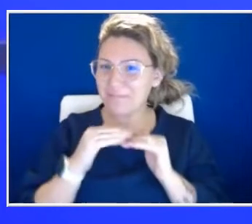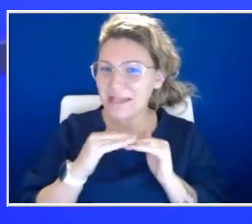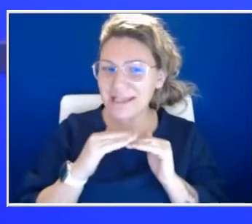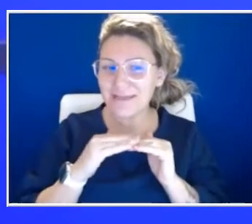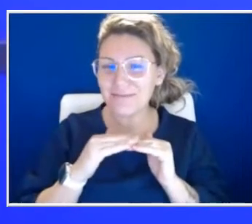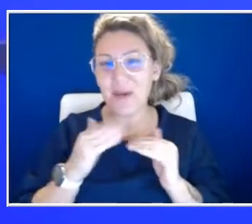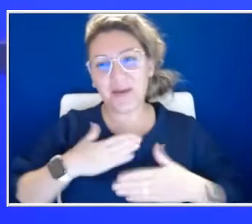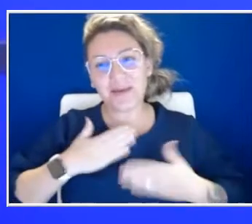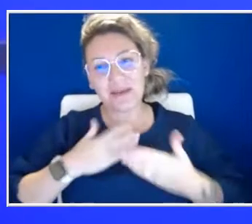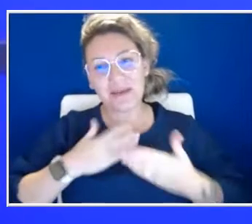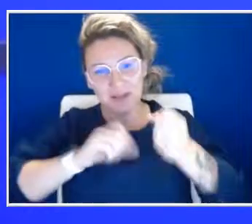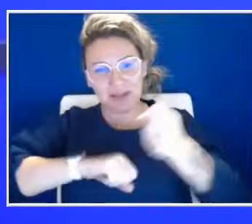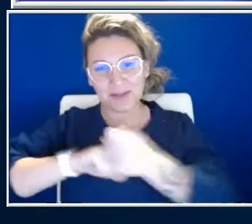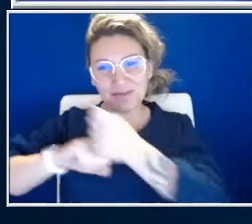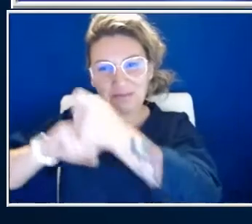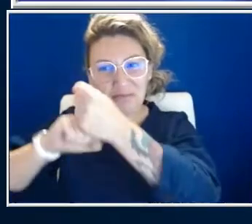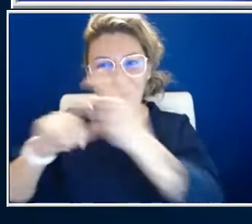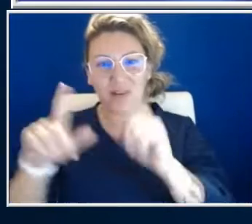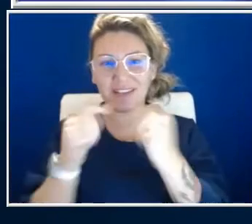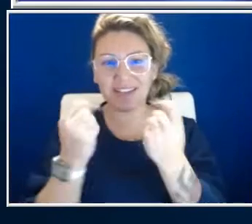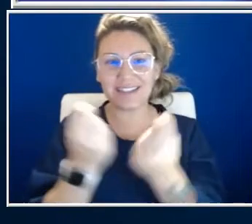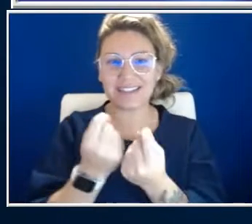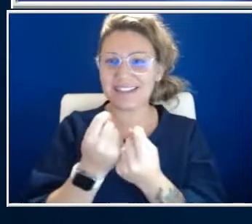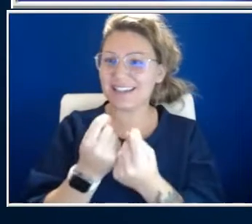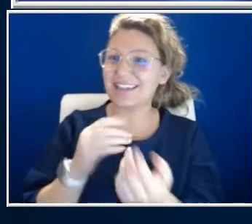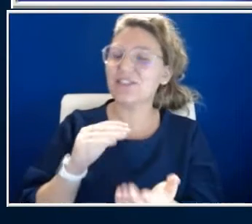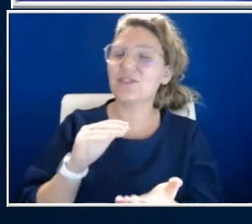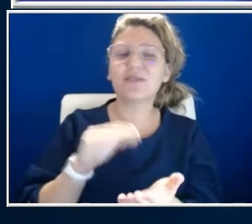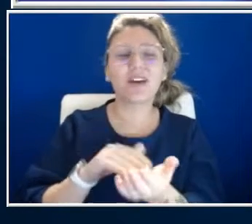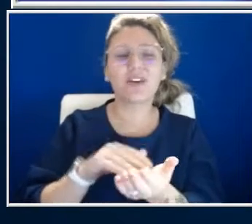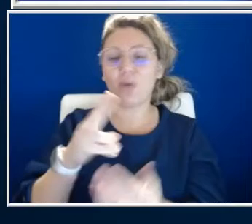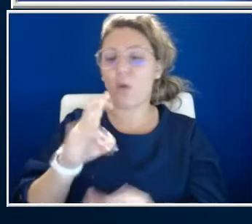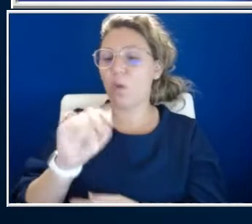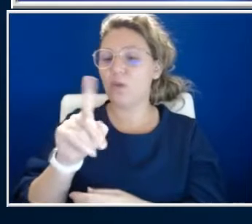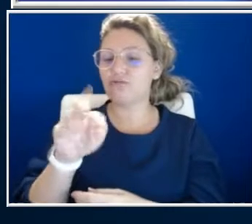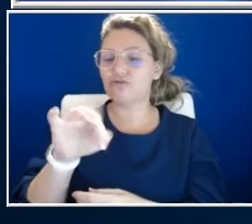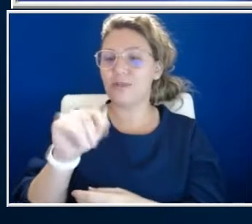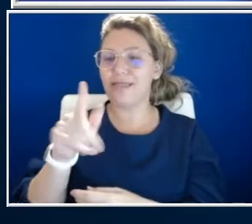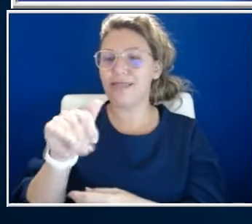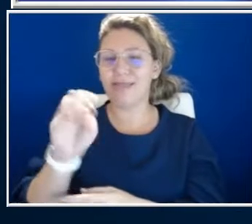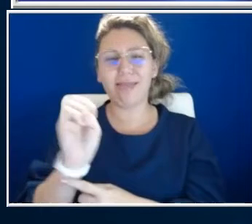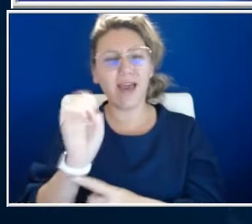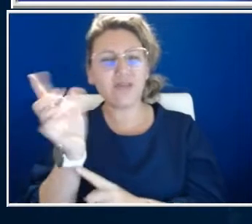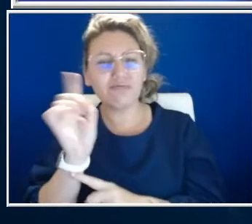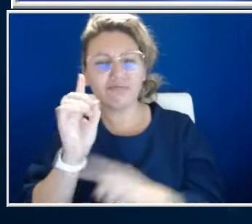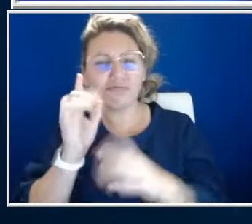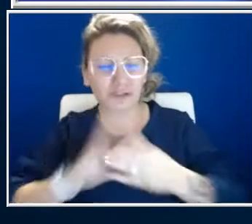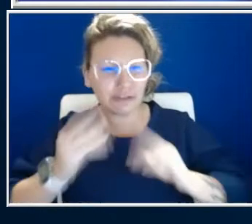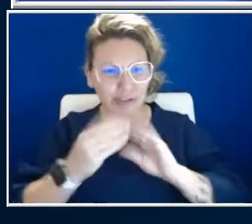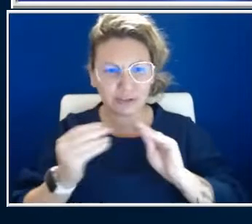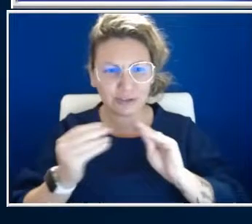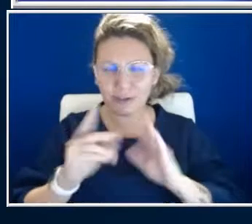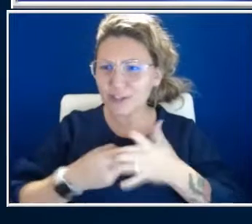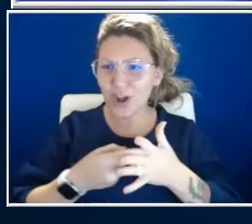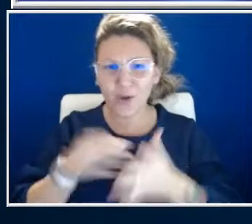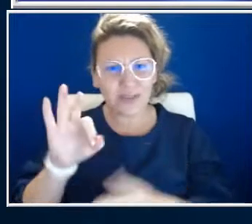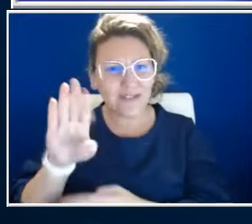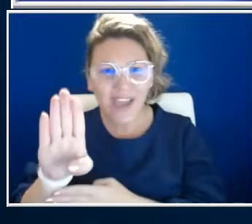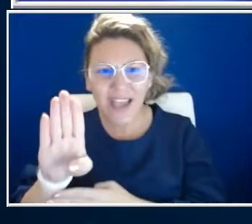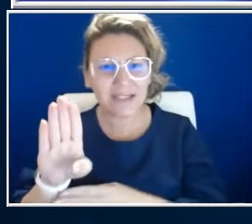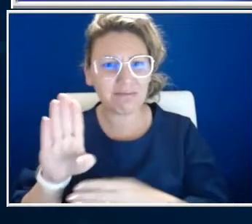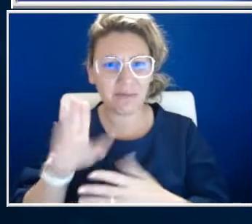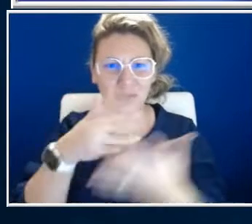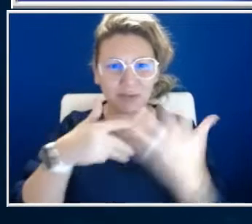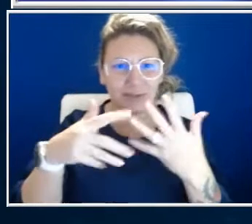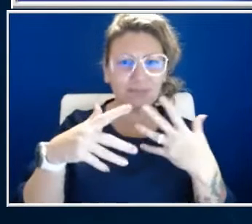to support the team in any way we could. Dr. Holzberlein, so where did this story all begin? I can't believe it was Facebook or something, some sort of group, but